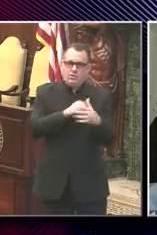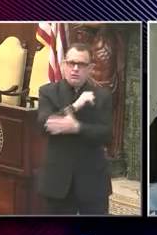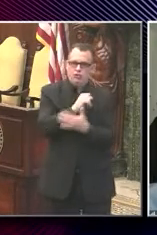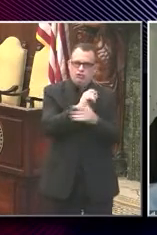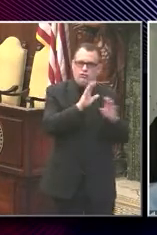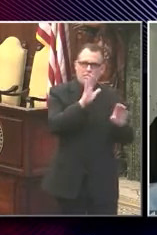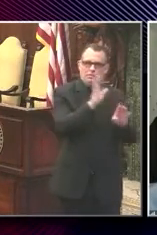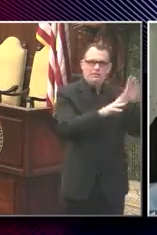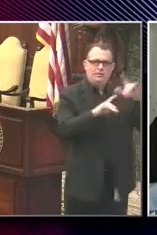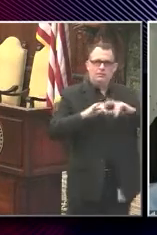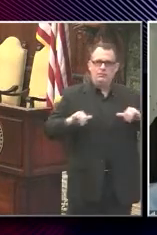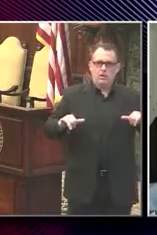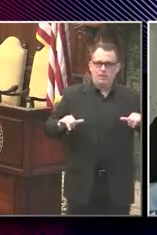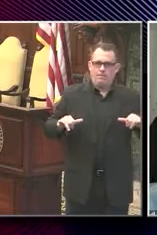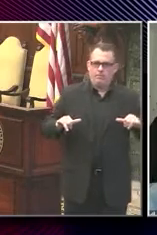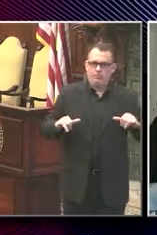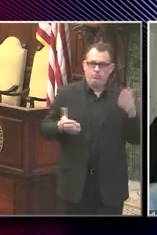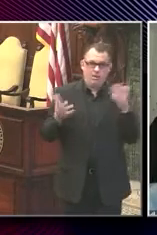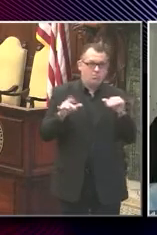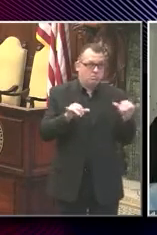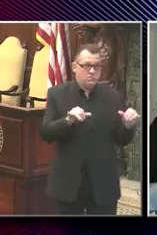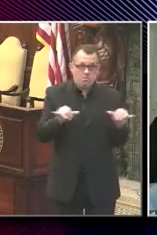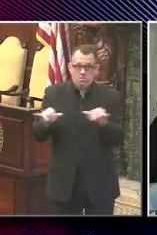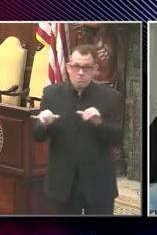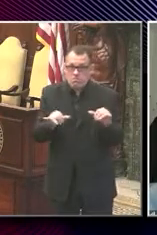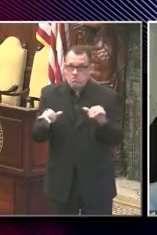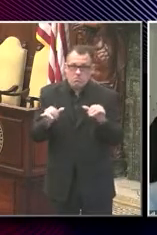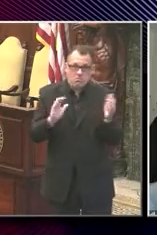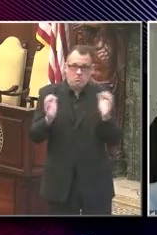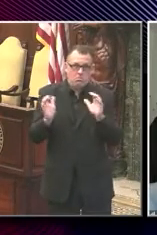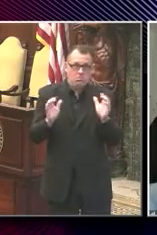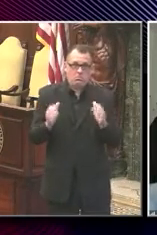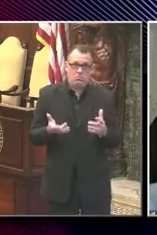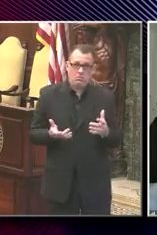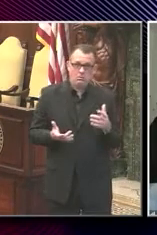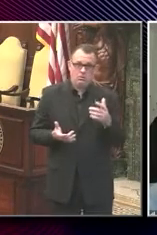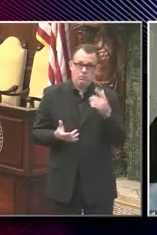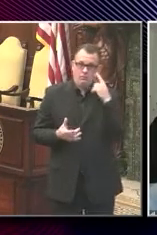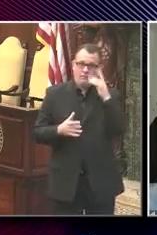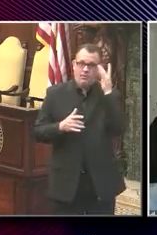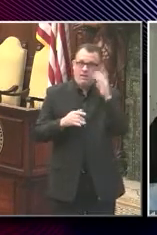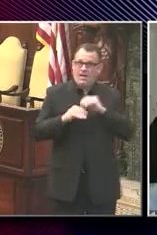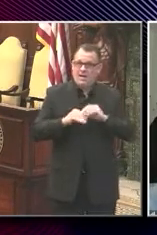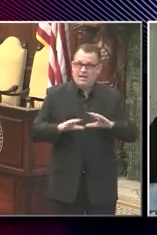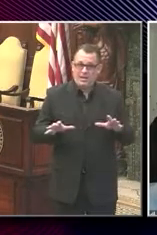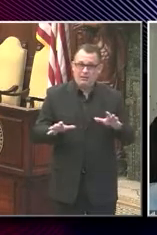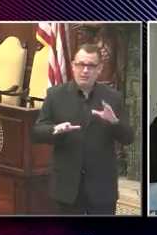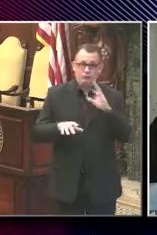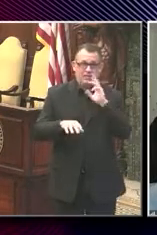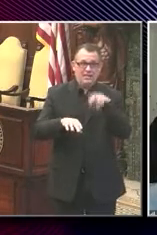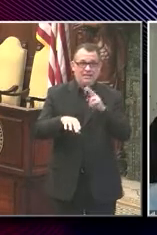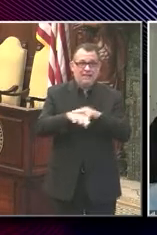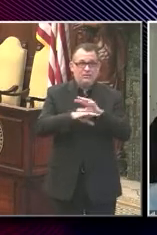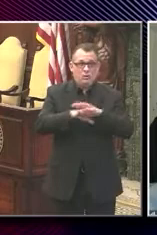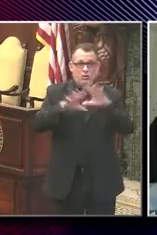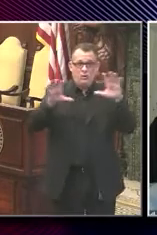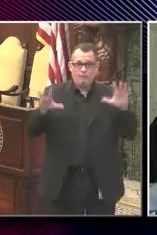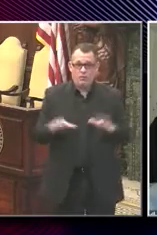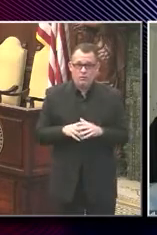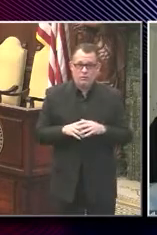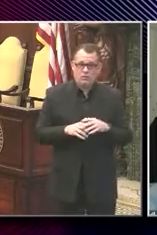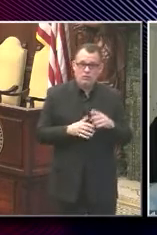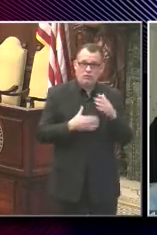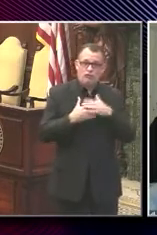time. So this may be related to the fact that, to a certain extent, this epidemic is a national epidemic and we rise and fall with the nation.